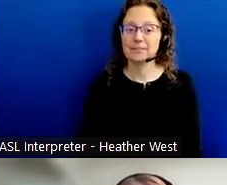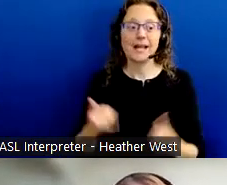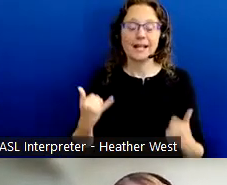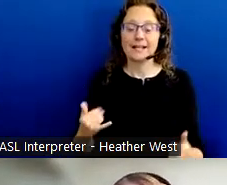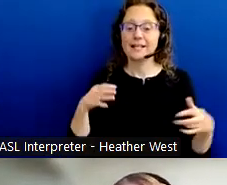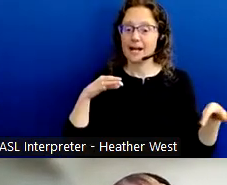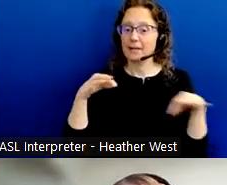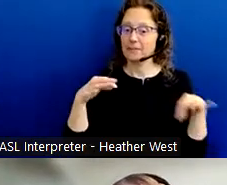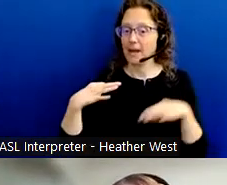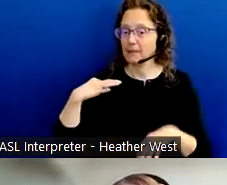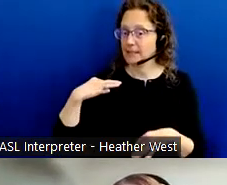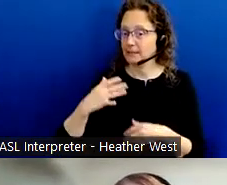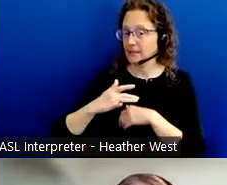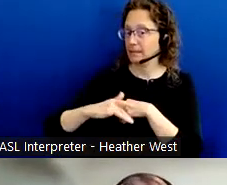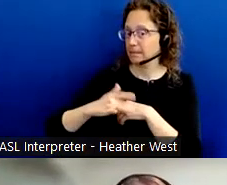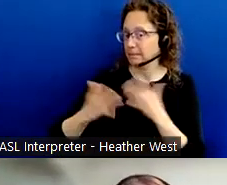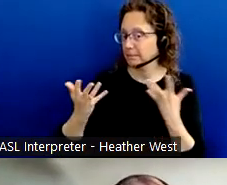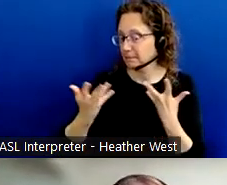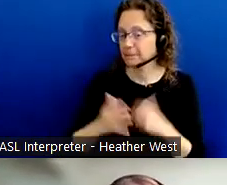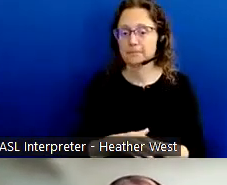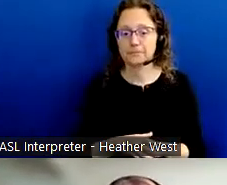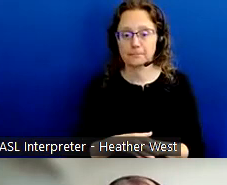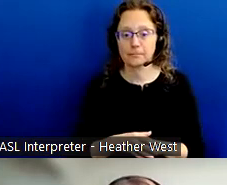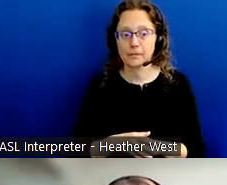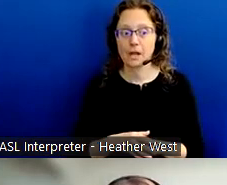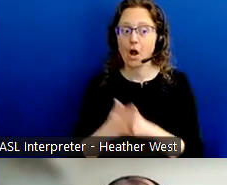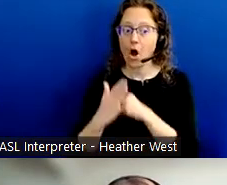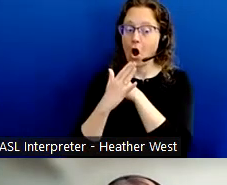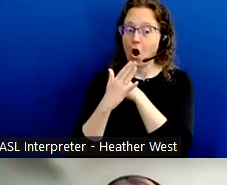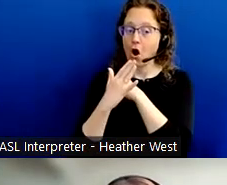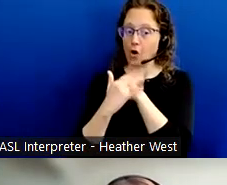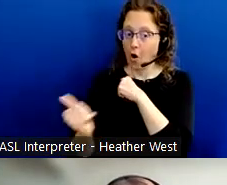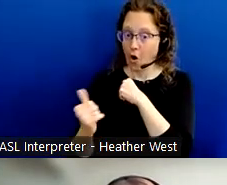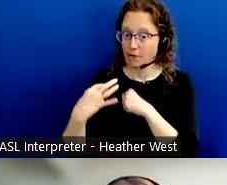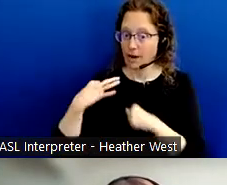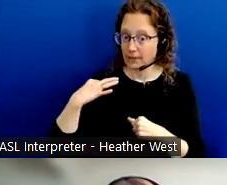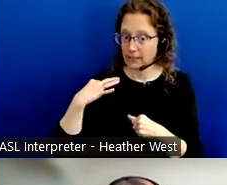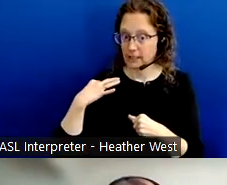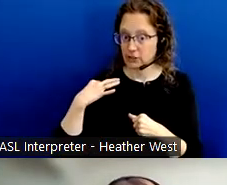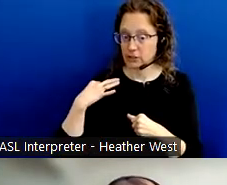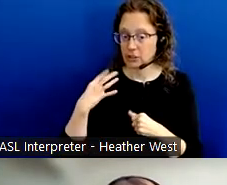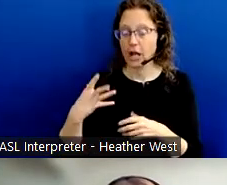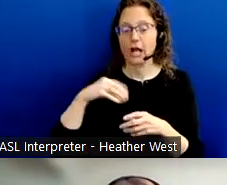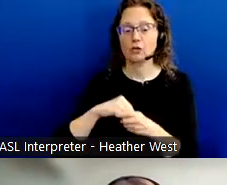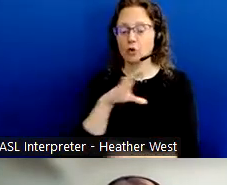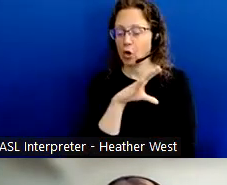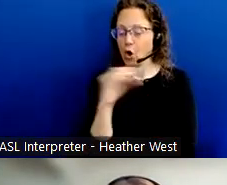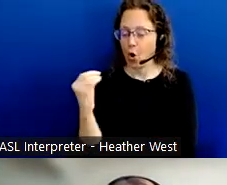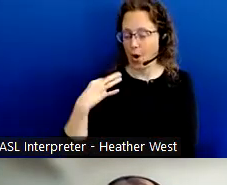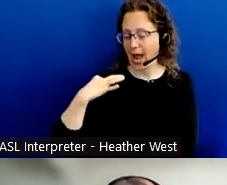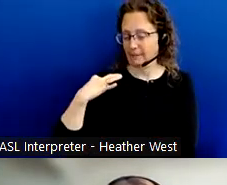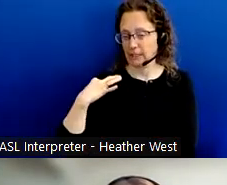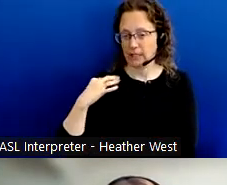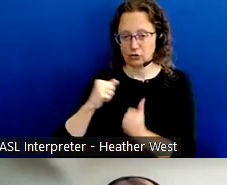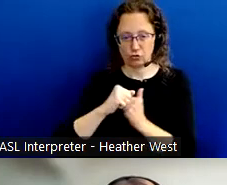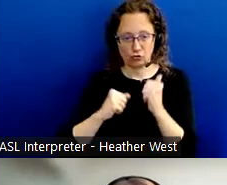applicant eligibility. So this call for applications includes a co-applicant structure.